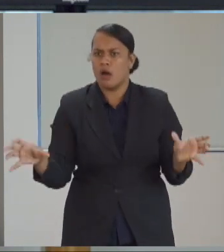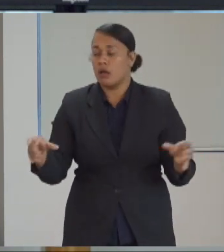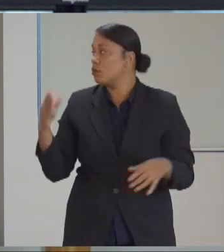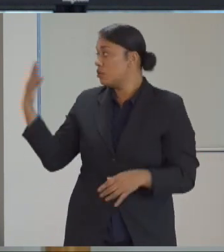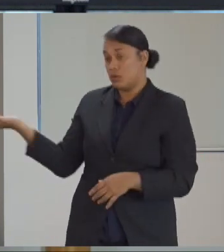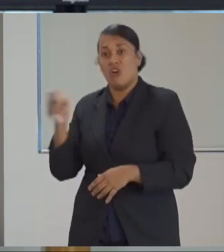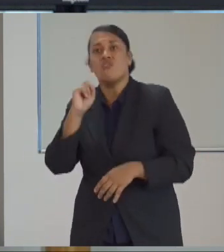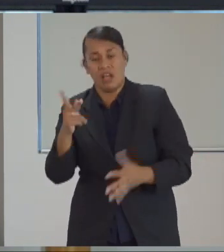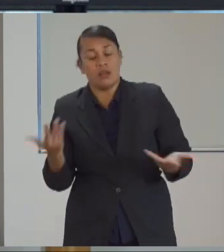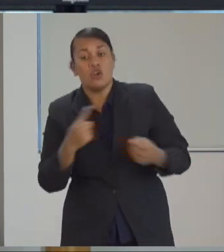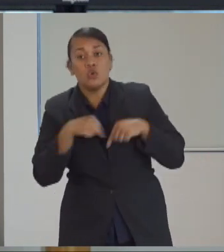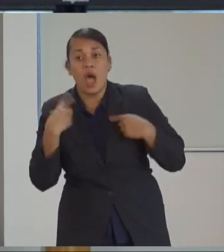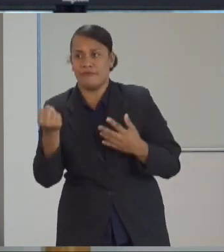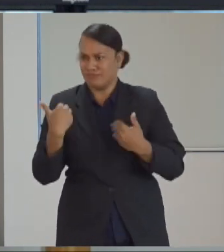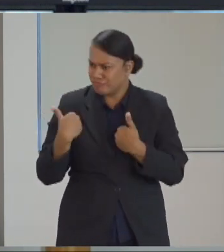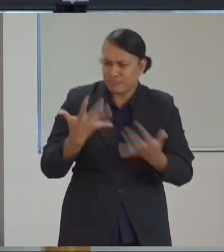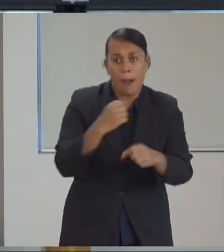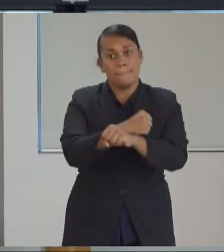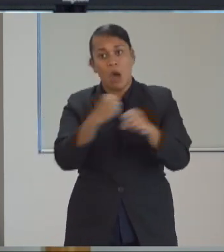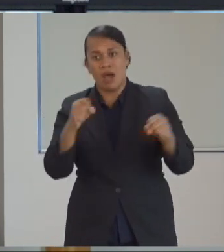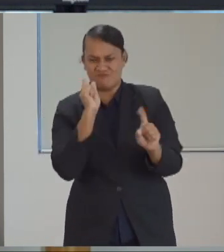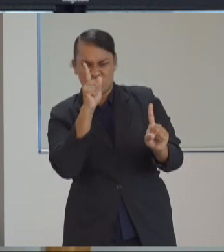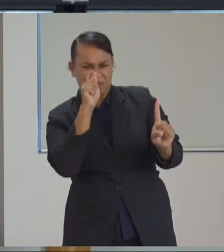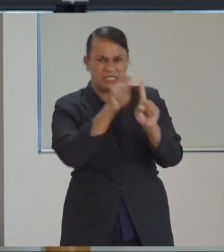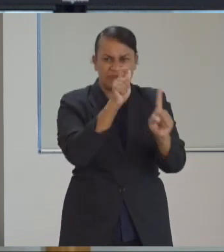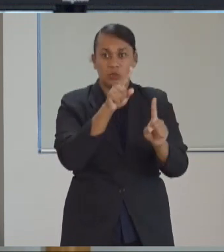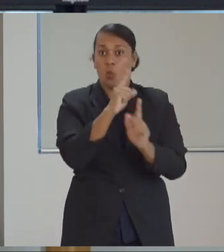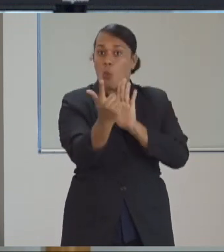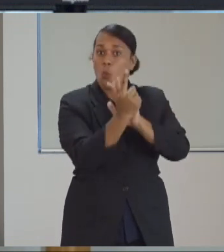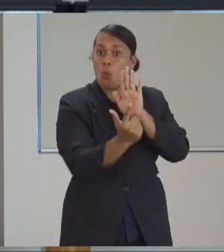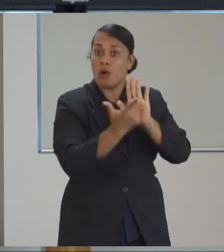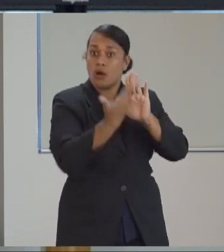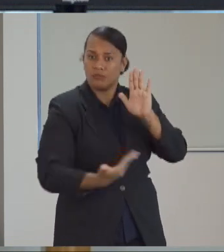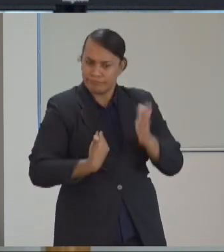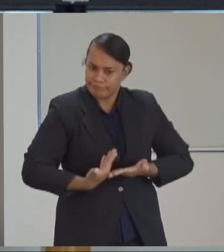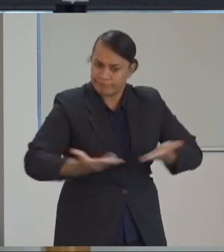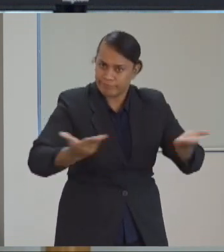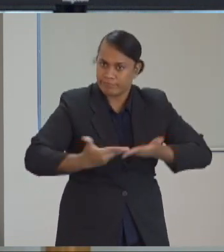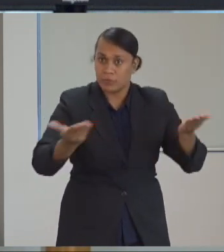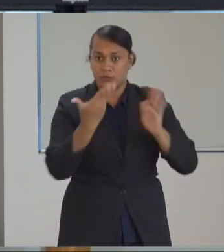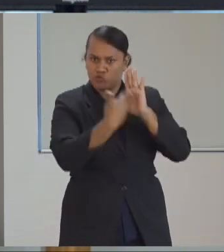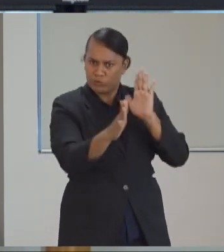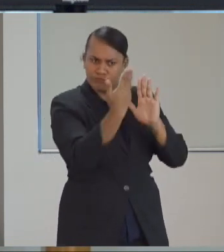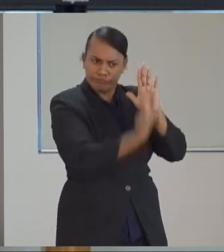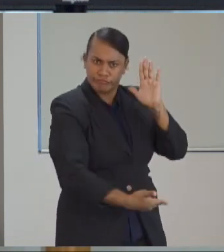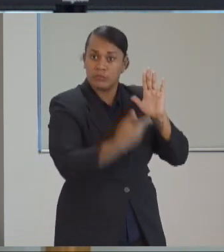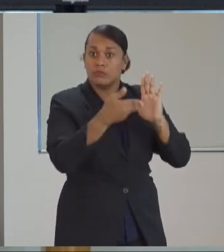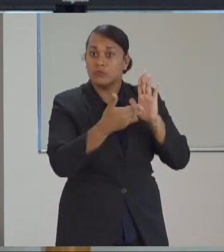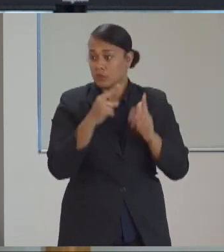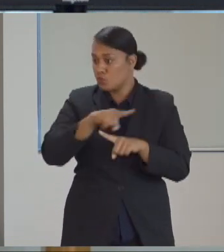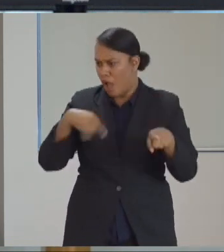providing a particular level of emphasis in respect of garnering resources. I mean, we obviously normally, what you have in this particular